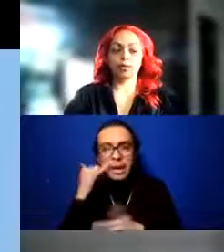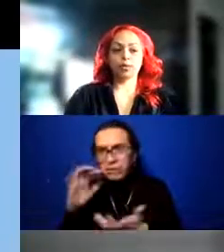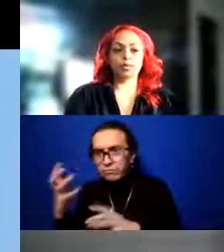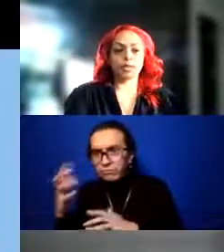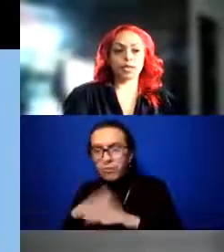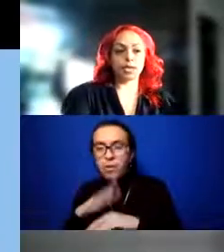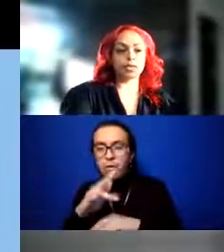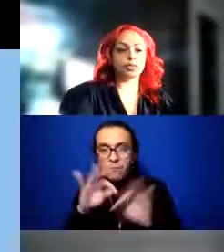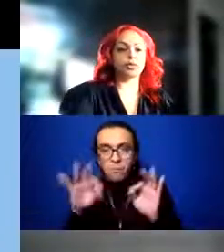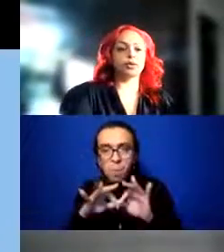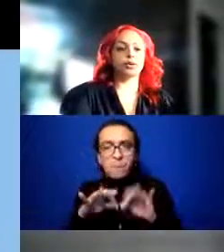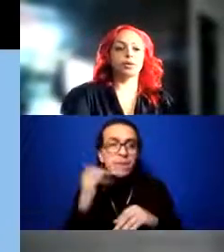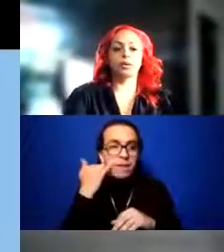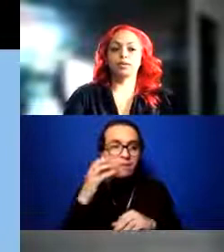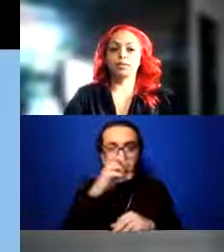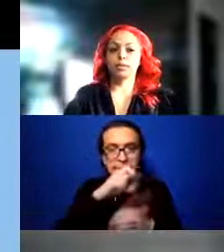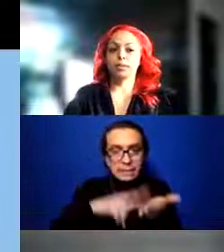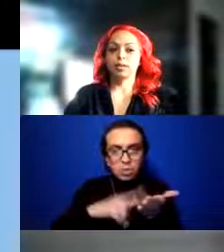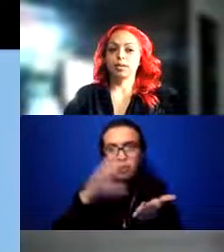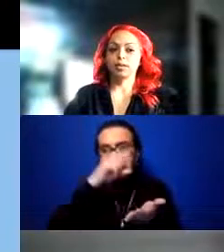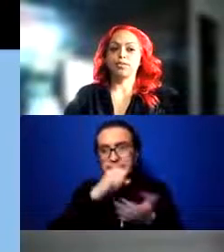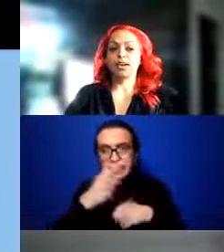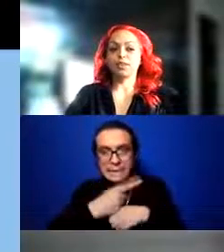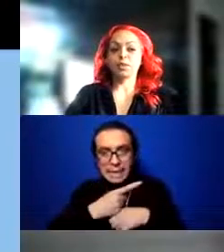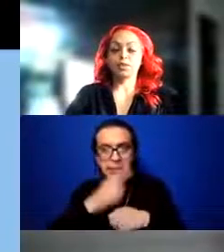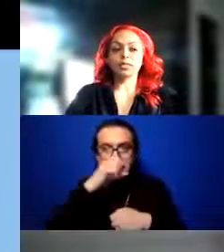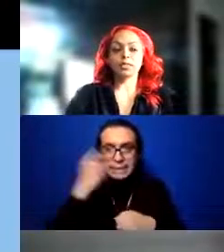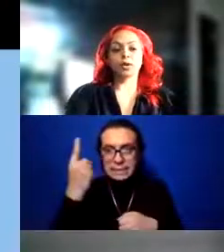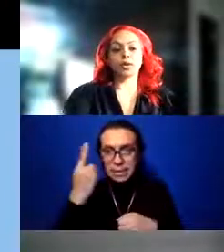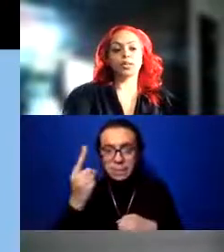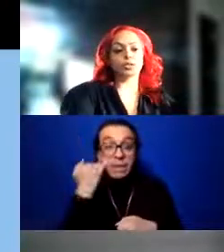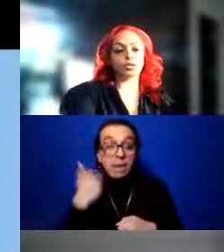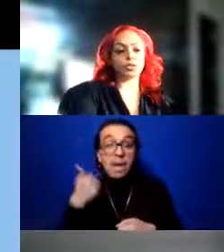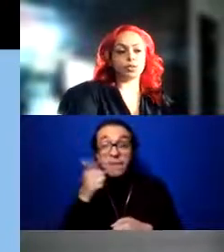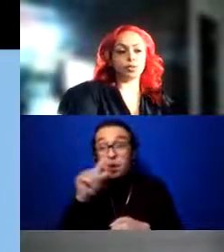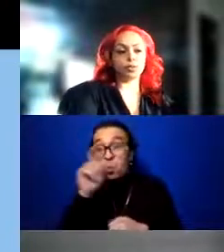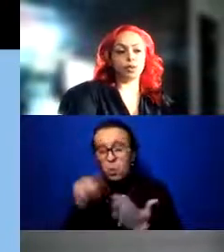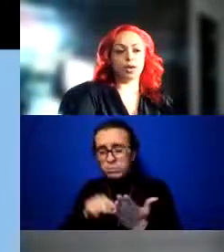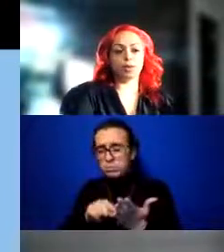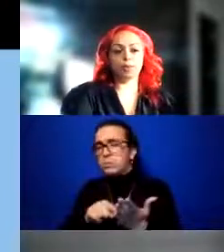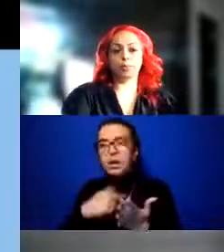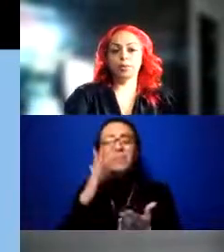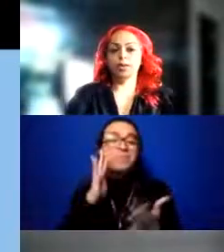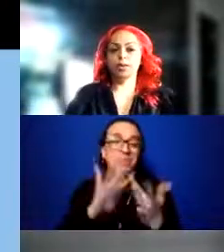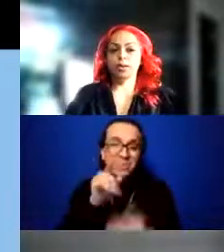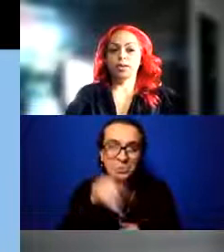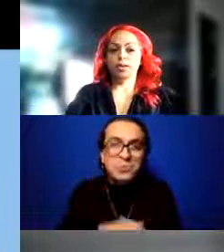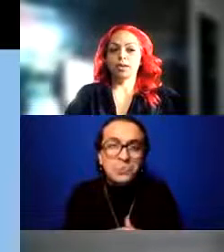sign or date, or if I have any questions, I'll reach out to you.